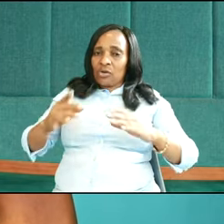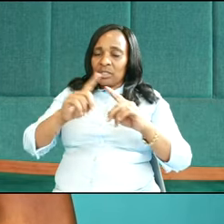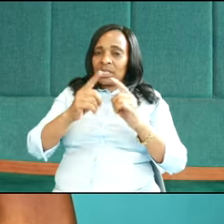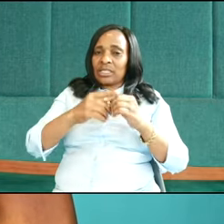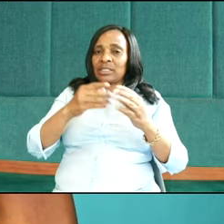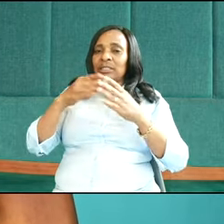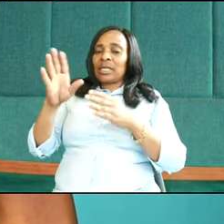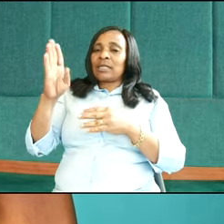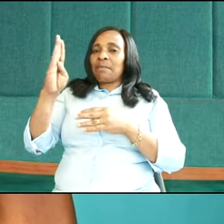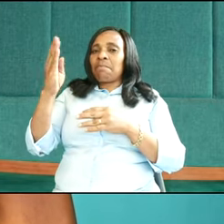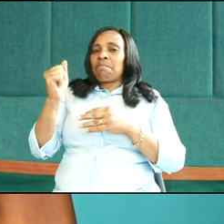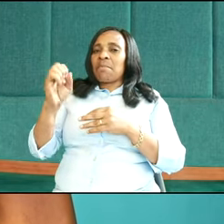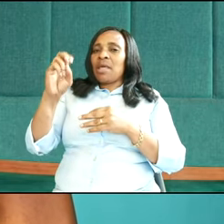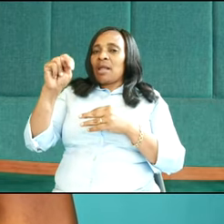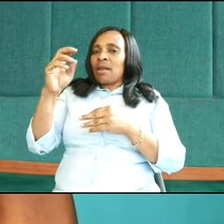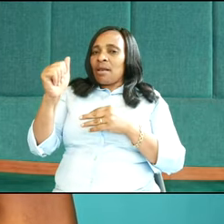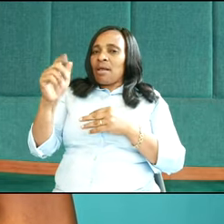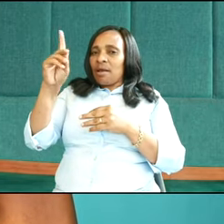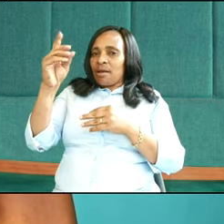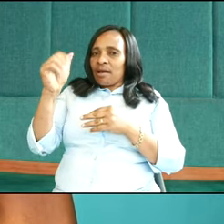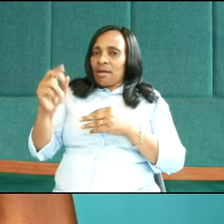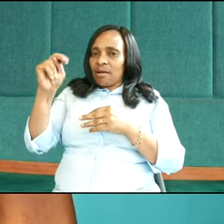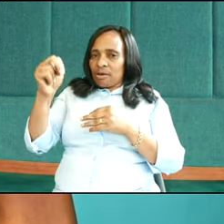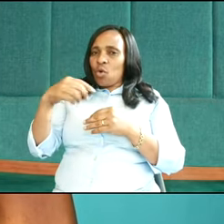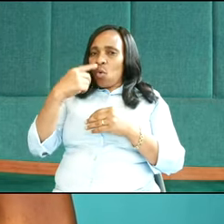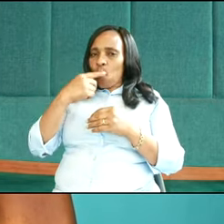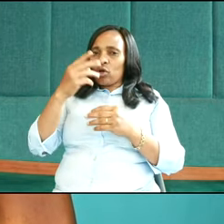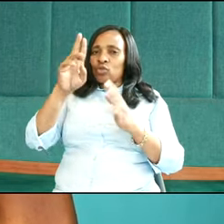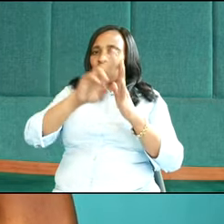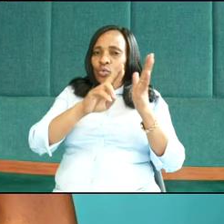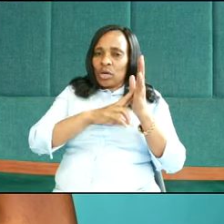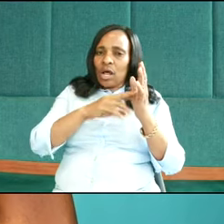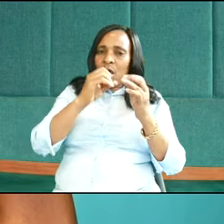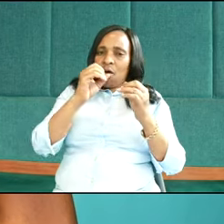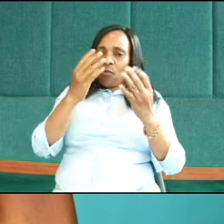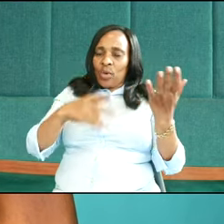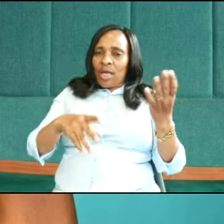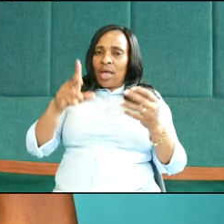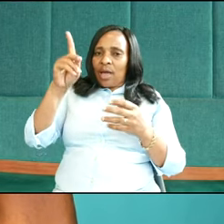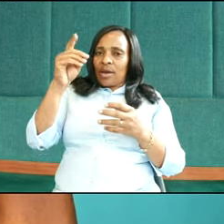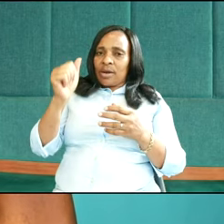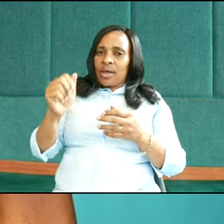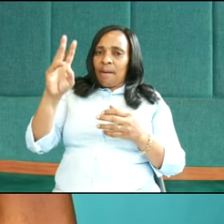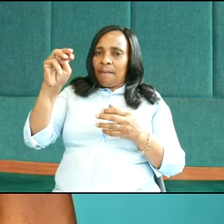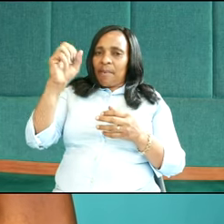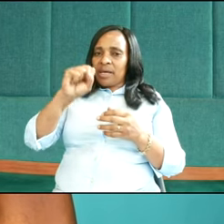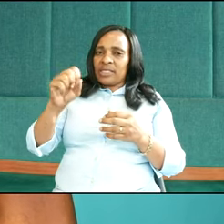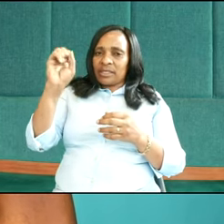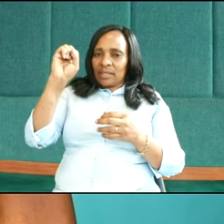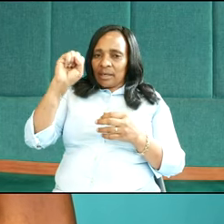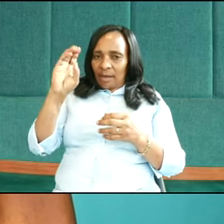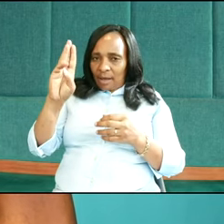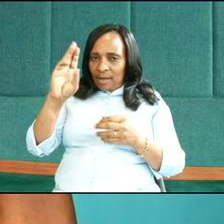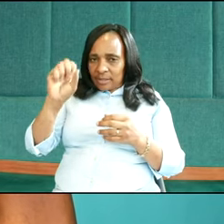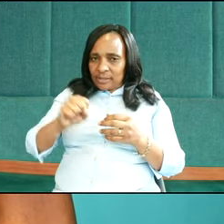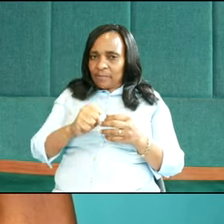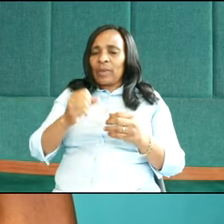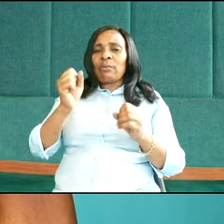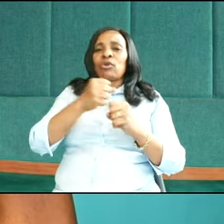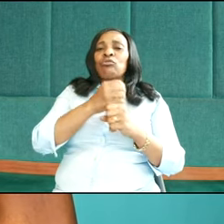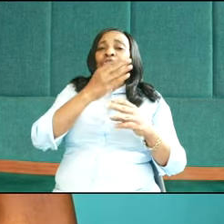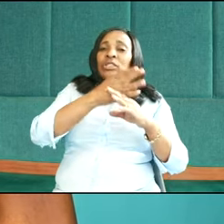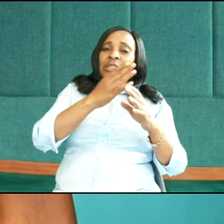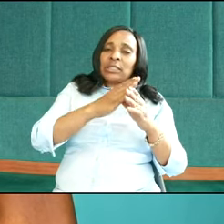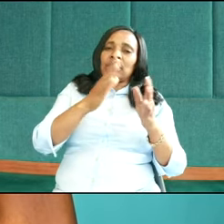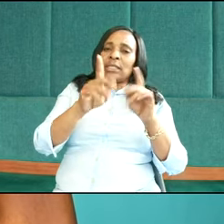Ben-Hadad, king of Aram, who was ruling in Damascus. "Let there be a treaty between me and you," he said, "as there was between